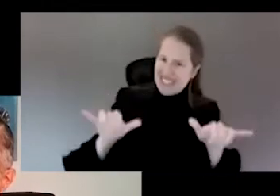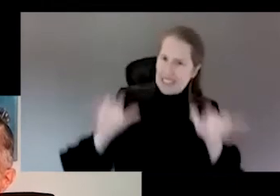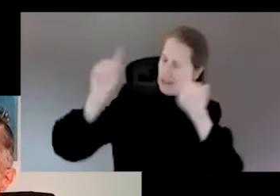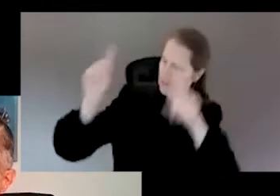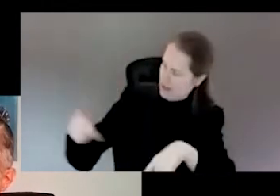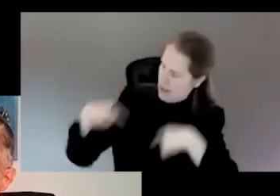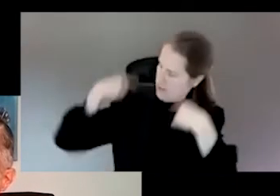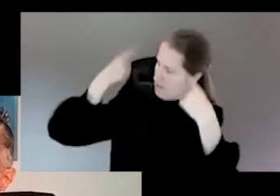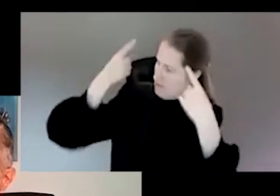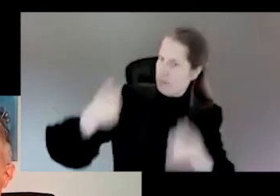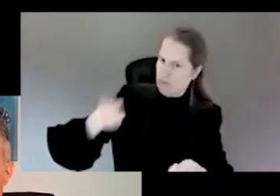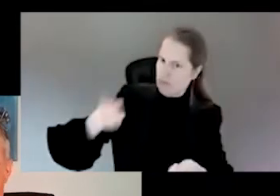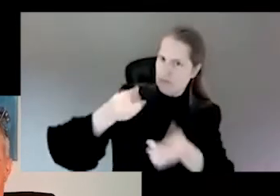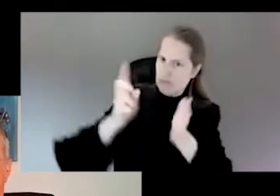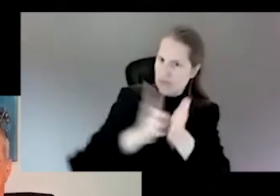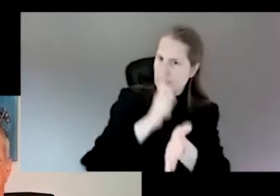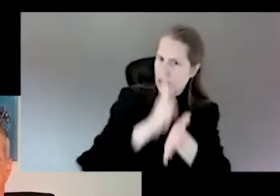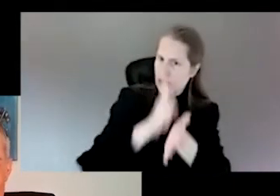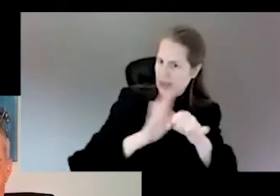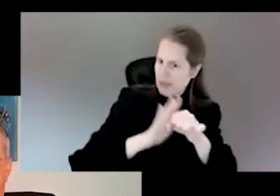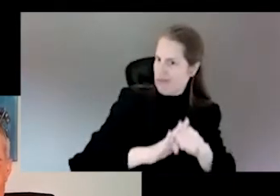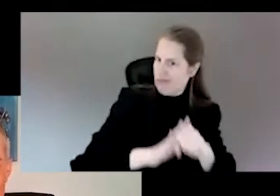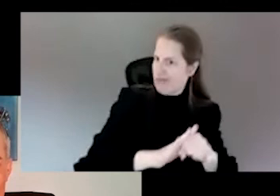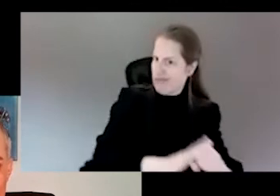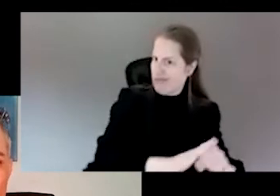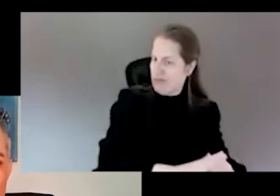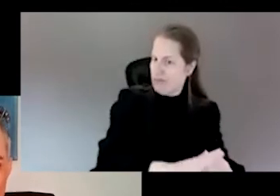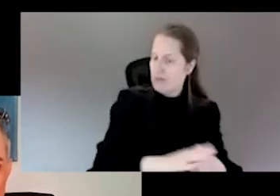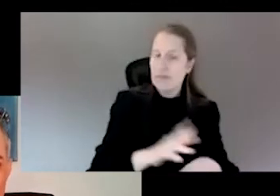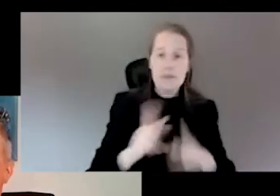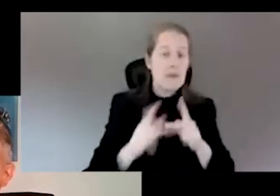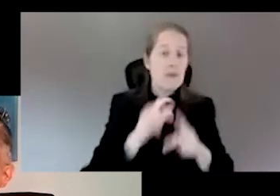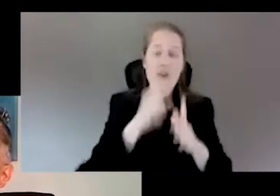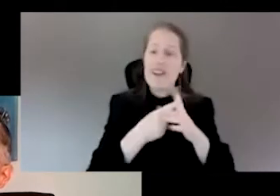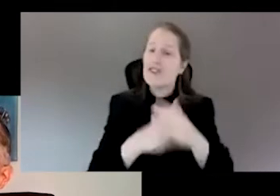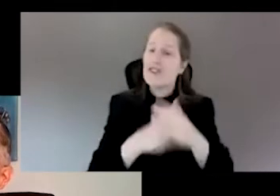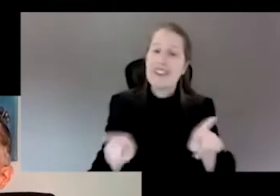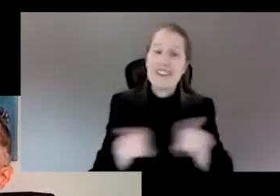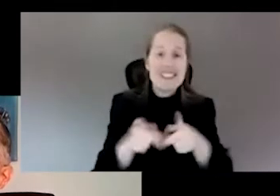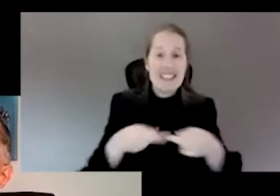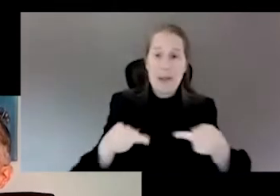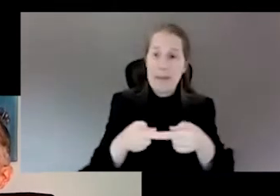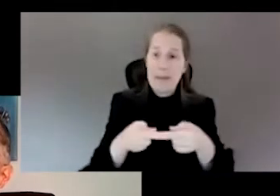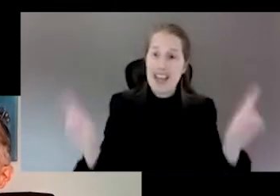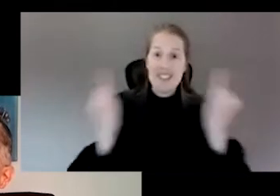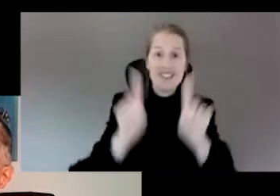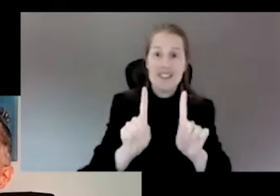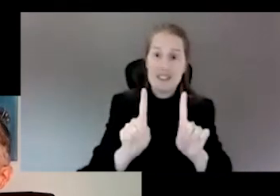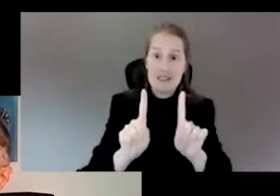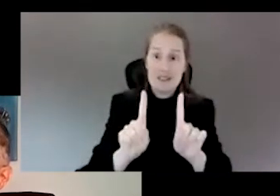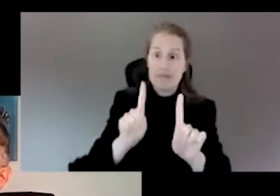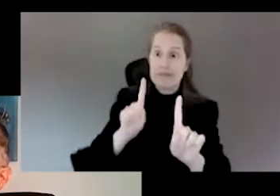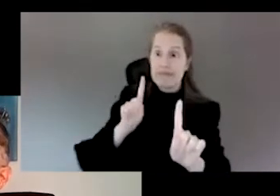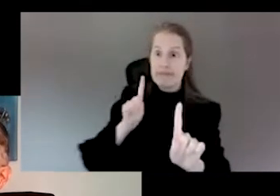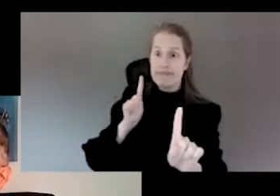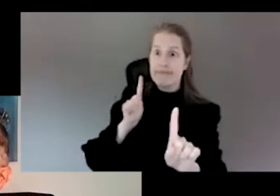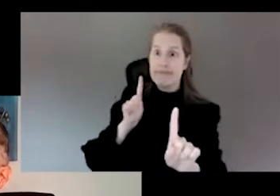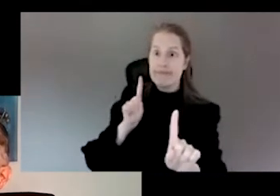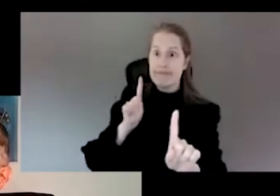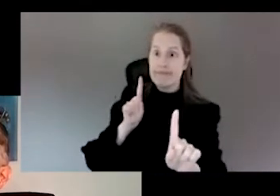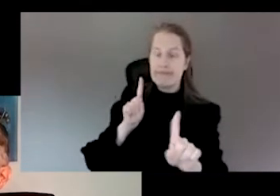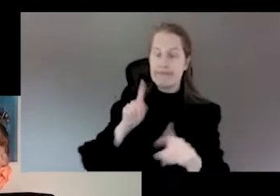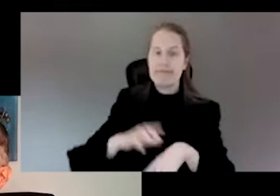historical discrimination, folks don't all start at the same playing field, right? And so,